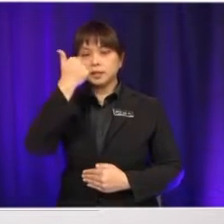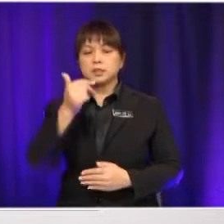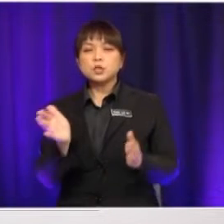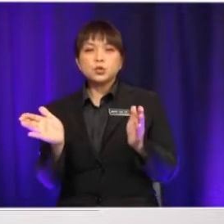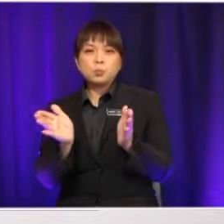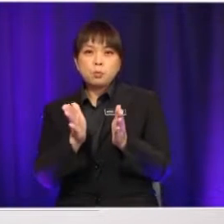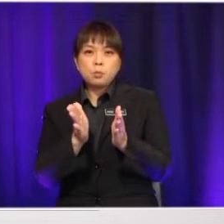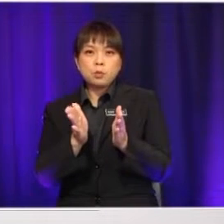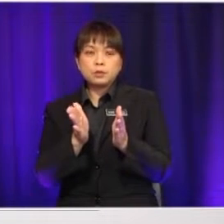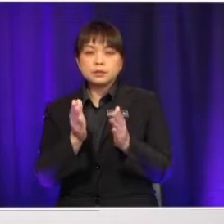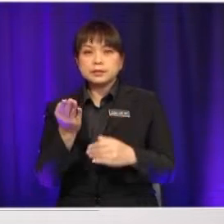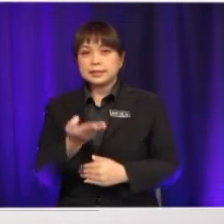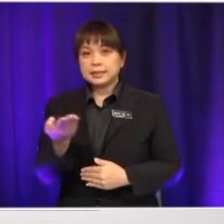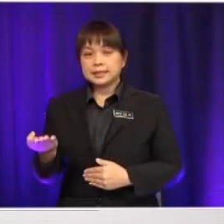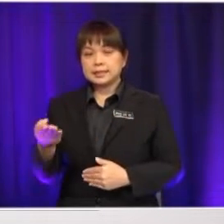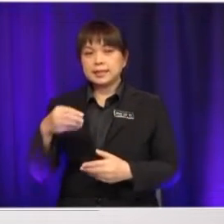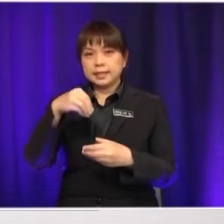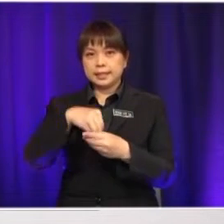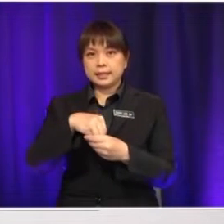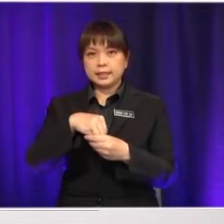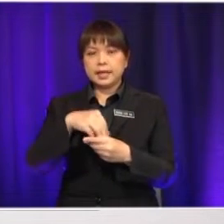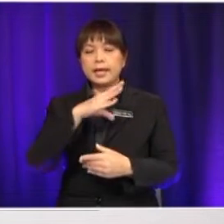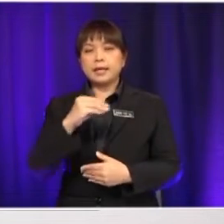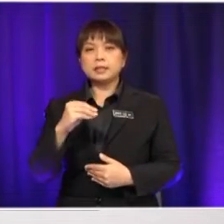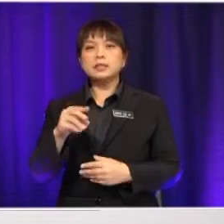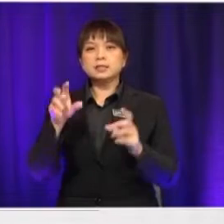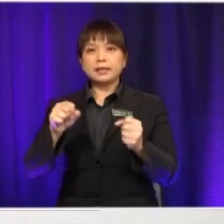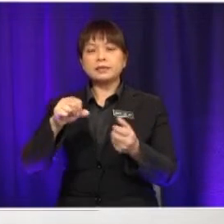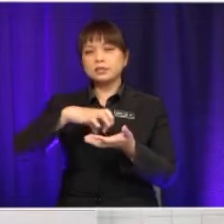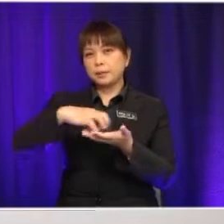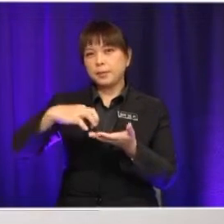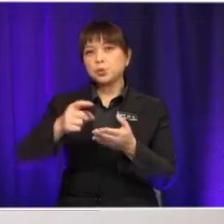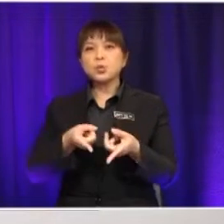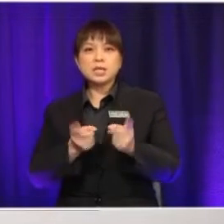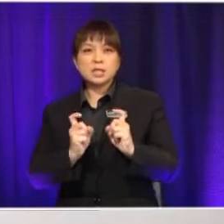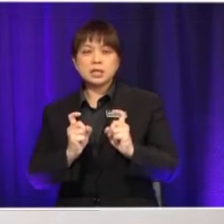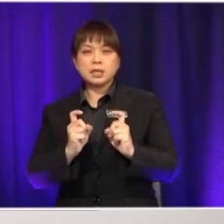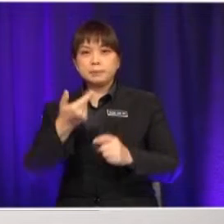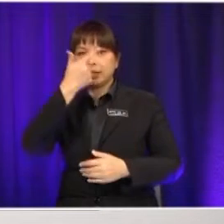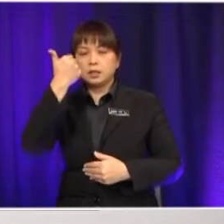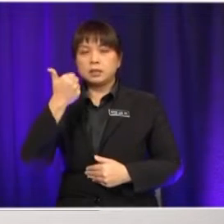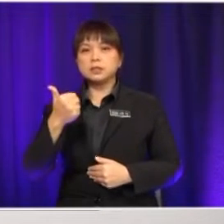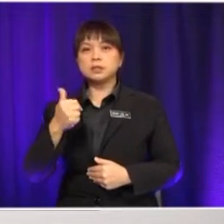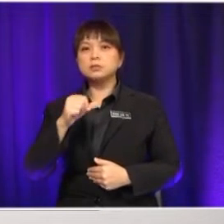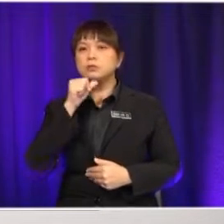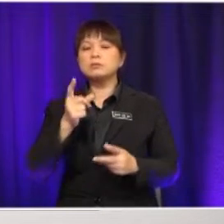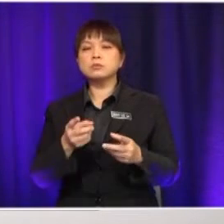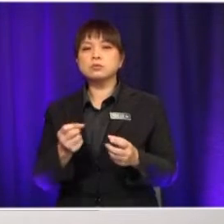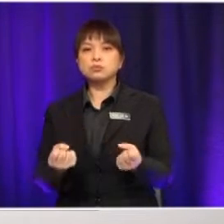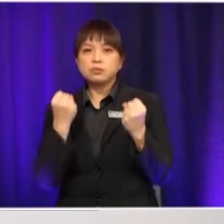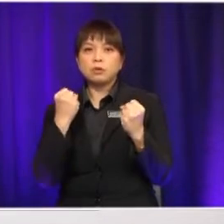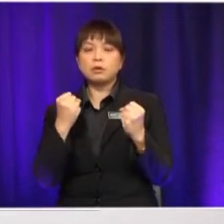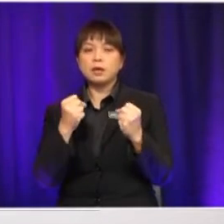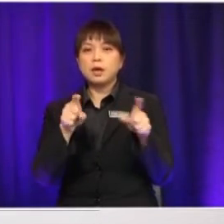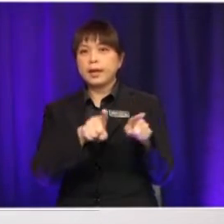costly. Besides, laptops get damaged quickly because every part of the laptop isn't strong as a desktop computer. For example,